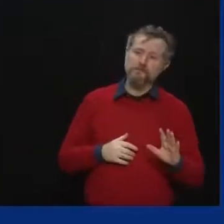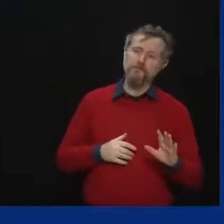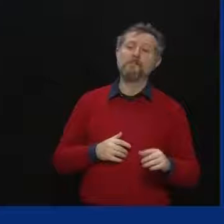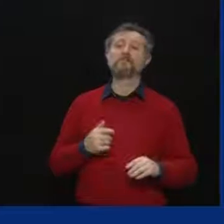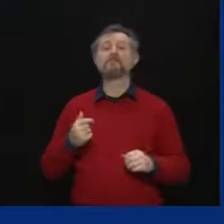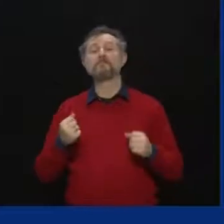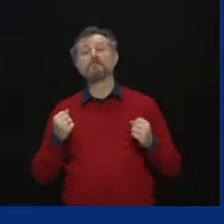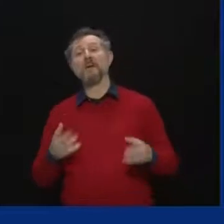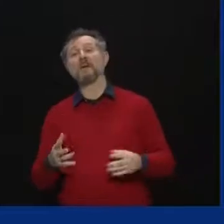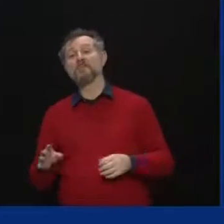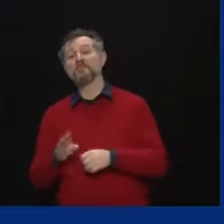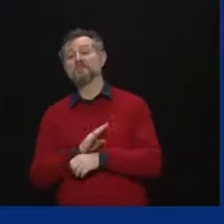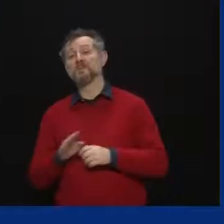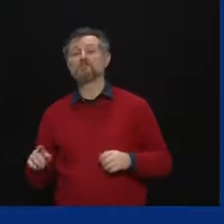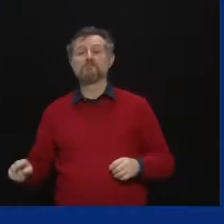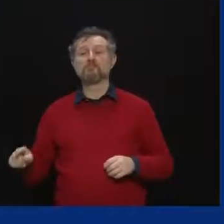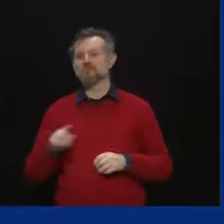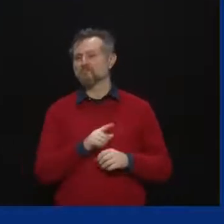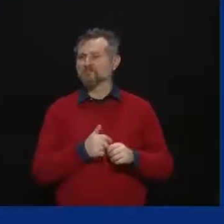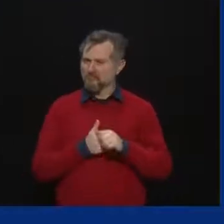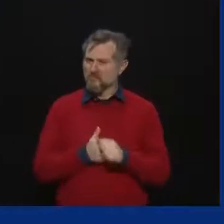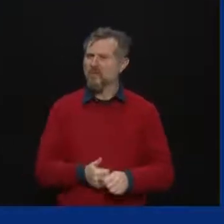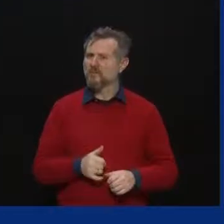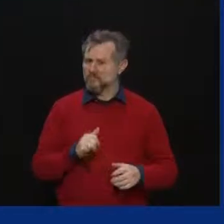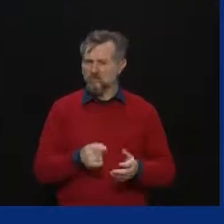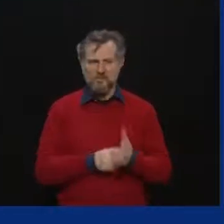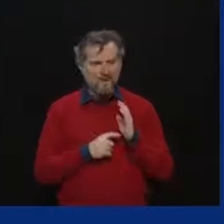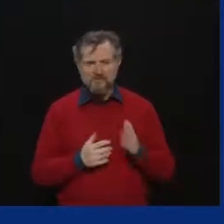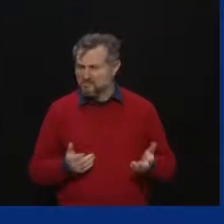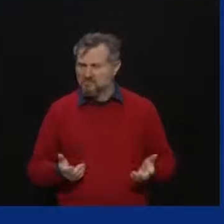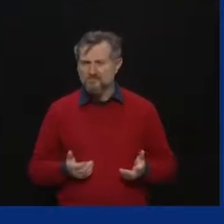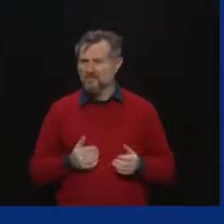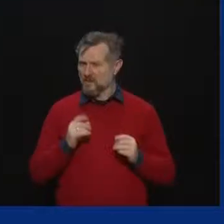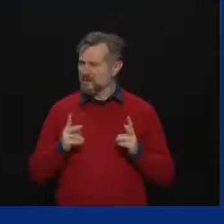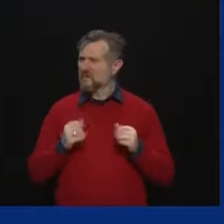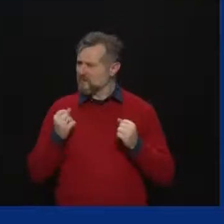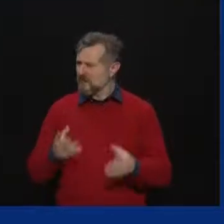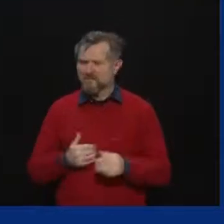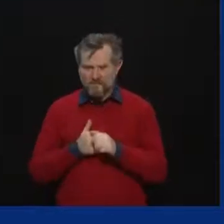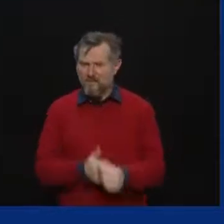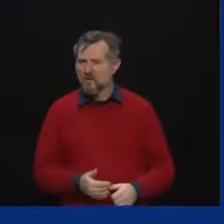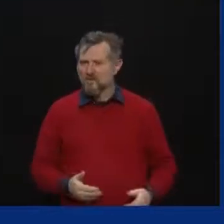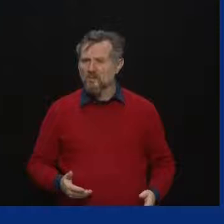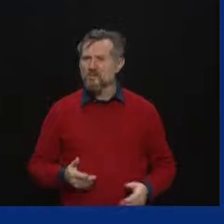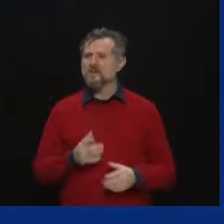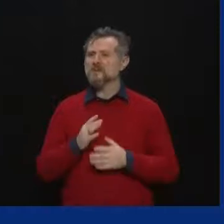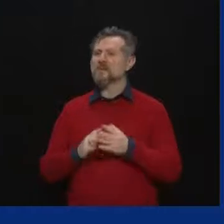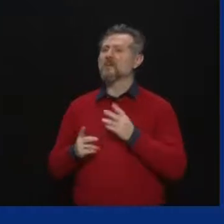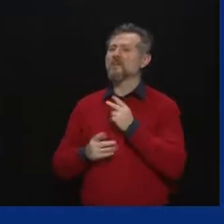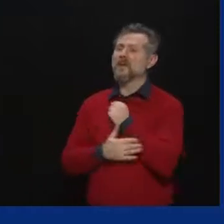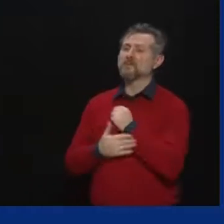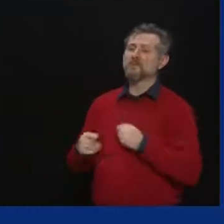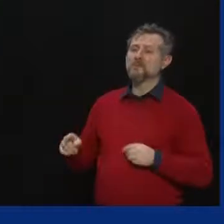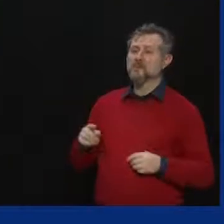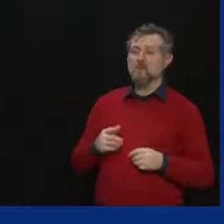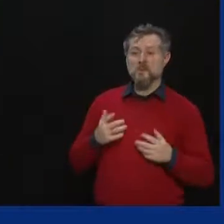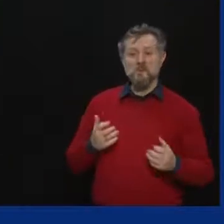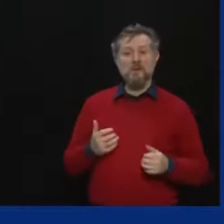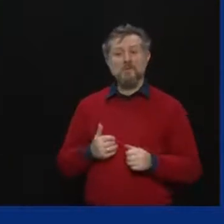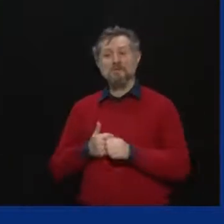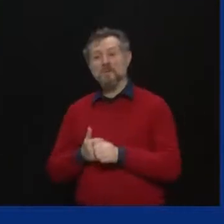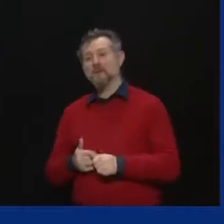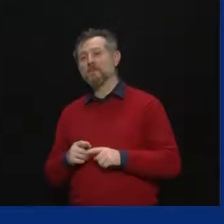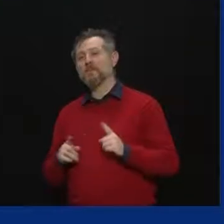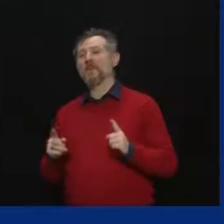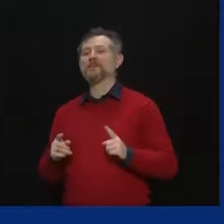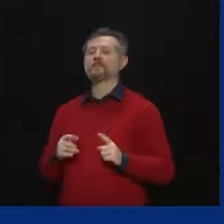many businesses are fully compliant. Many individuals are following this. And there are some counties where they want this to be followed, but they just don't have